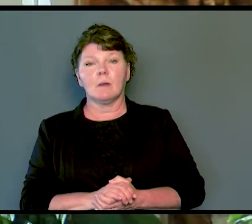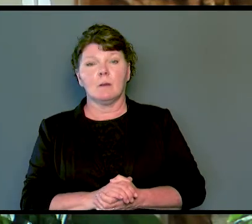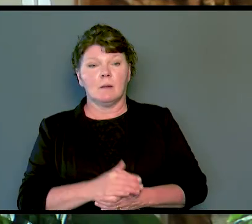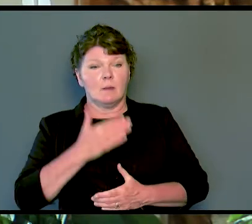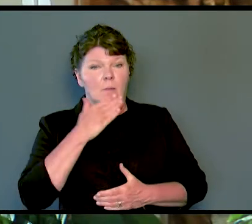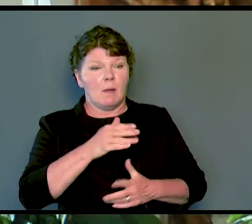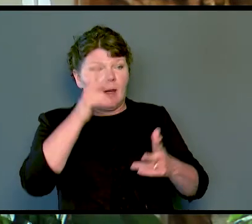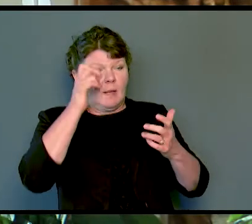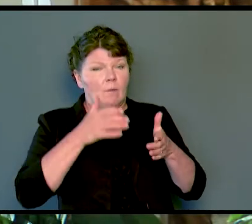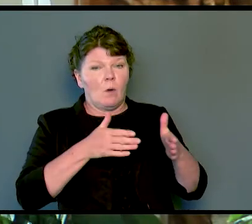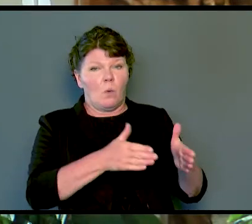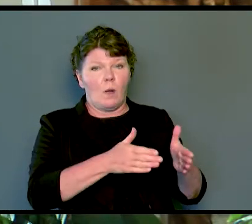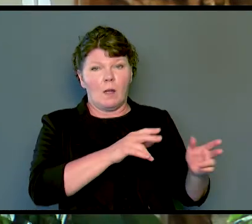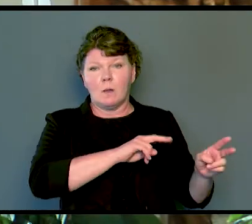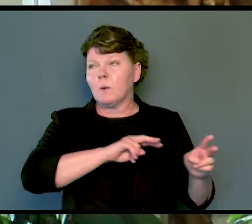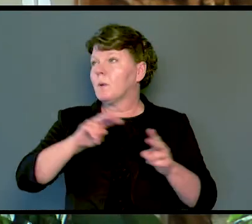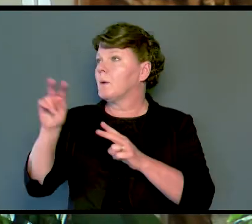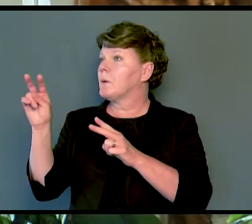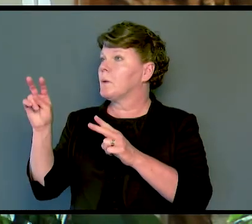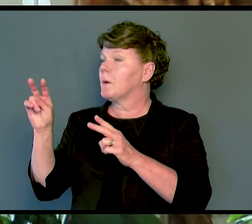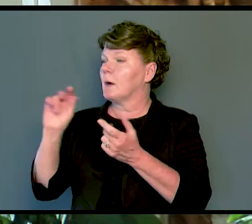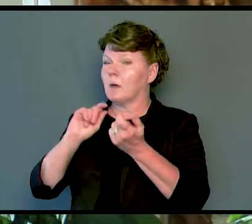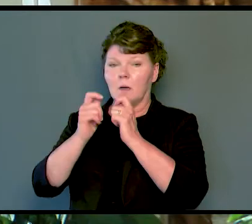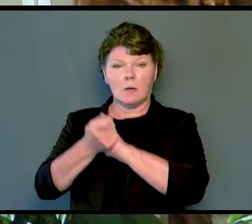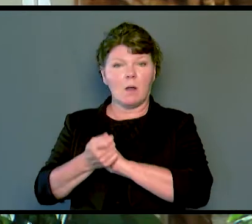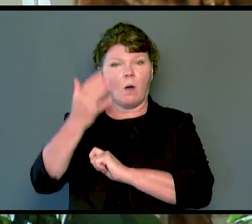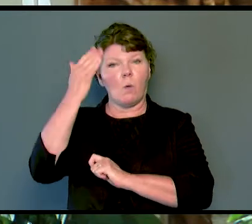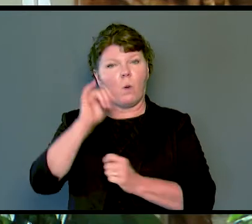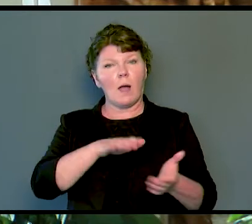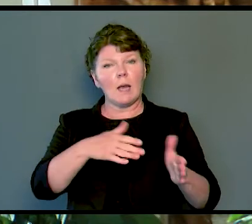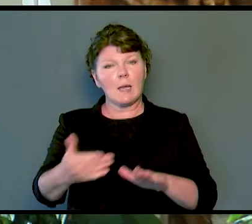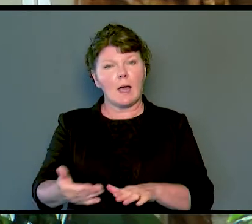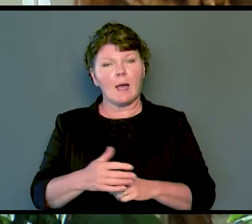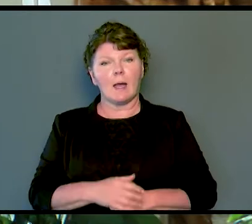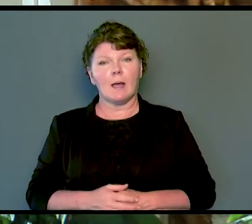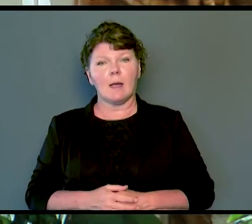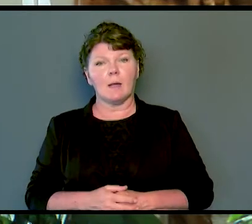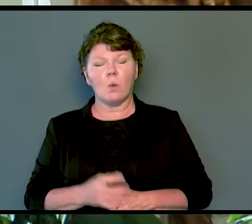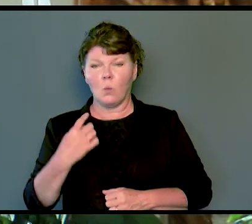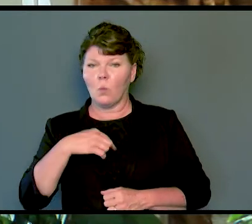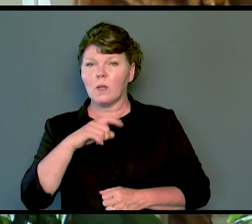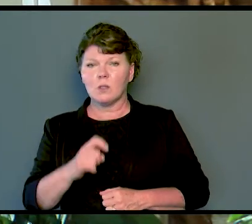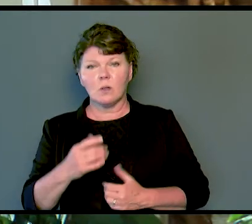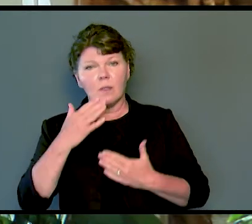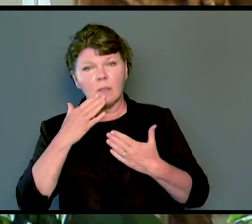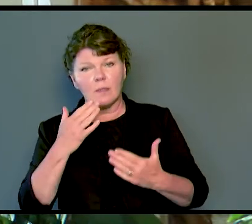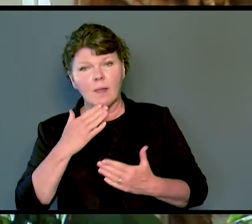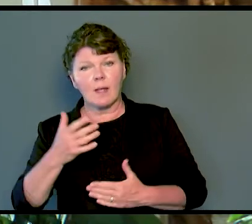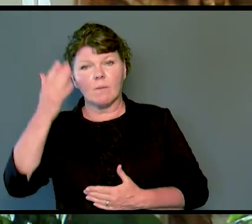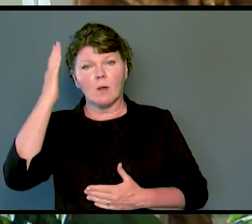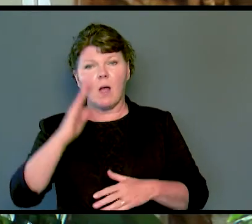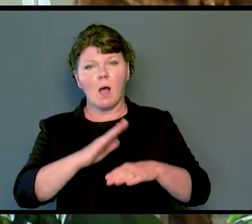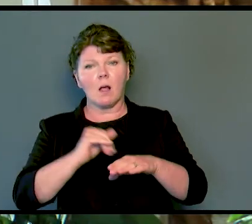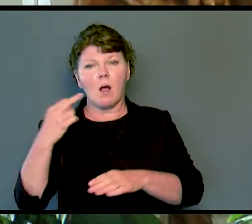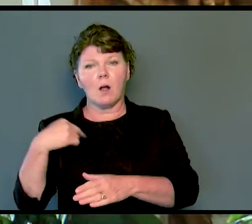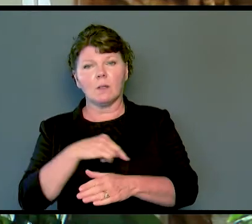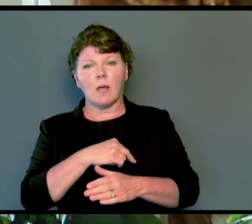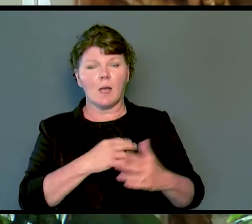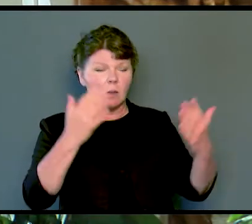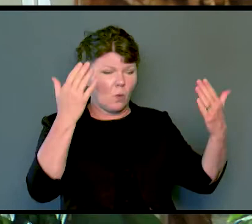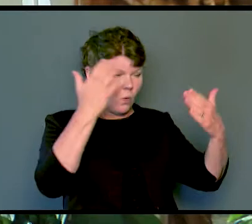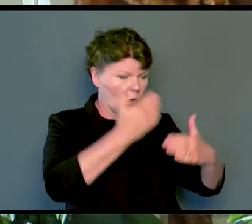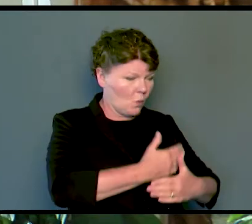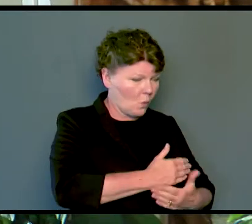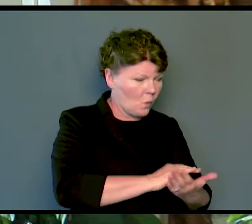Turn back from your evil ways, for why will you die?'" We should be so thankful that he has called us out of the darkness